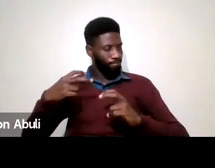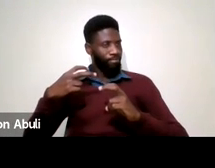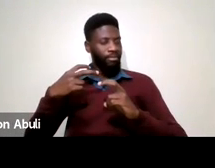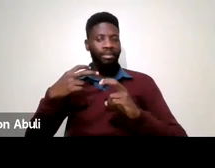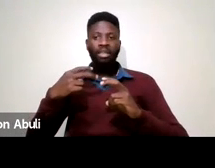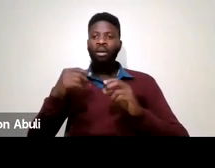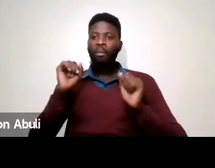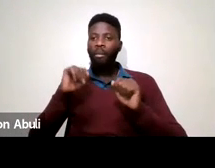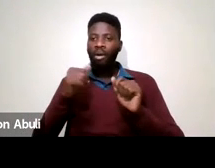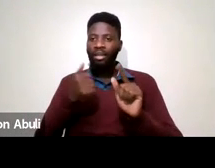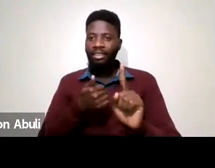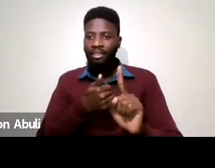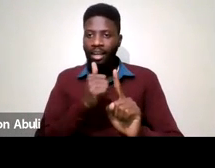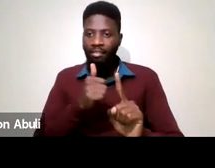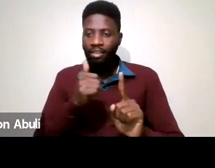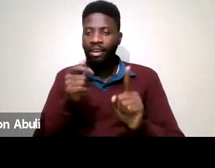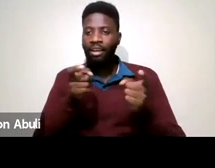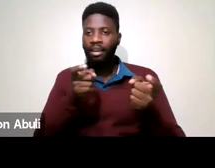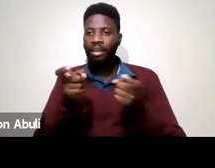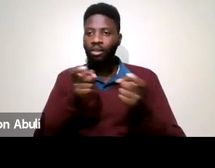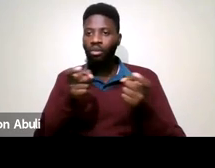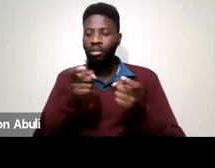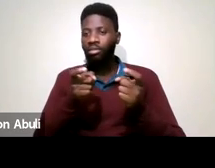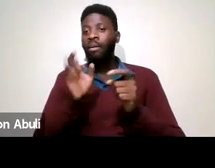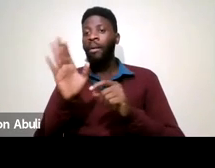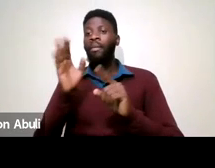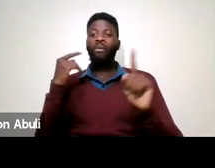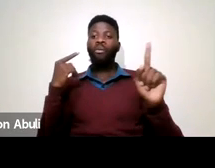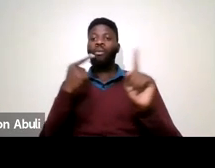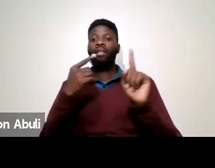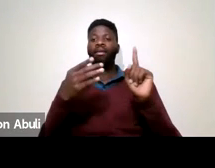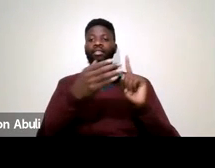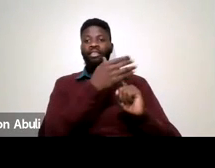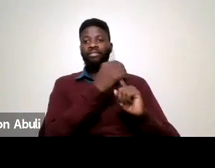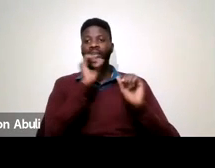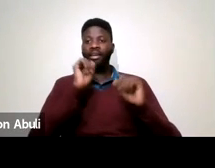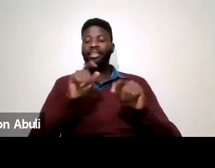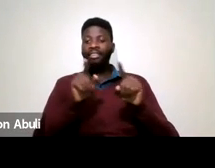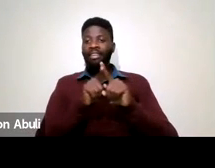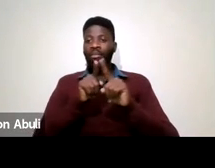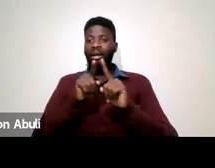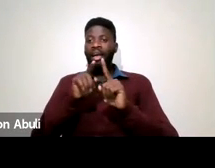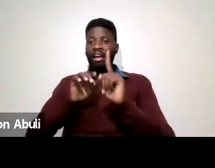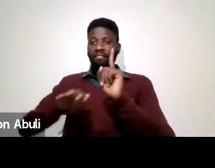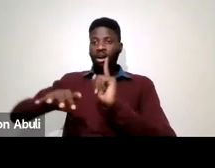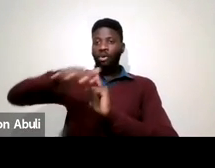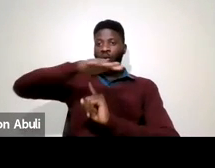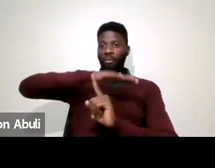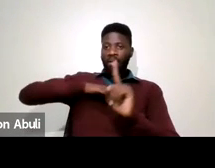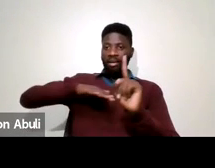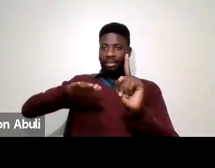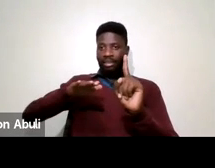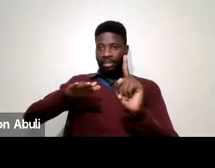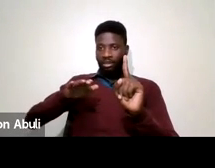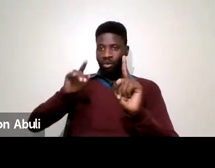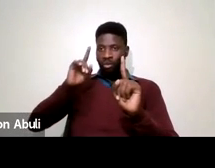yourself to achieve the goals you want to achieve, but most importantly, responding to the environmental stimuli, because sometimes the